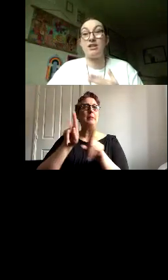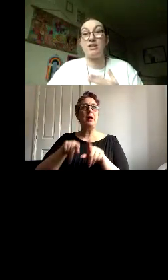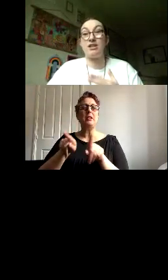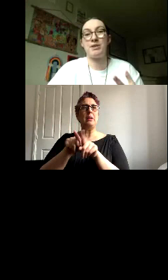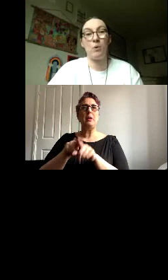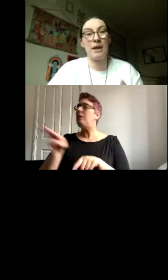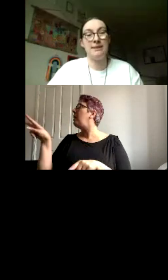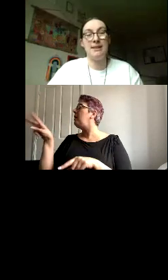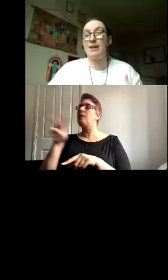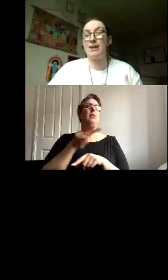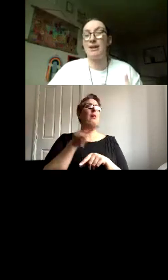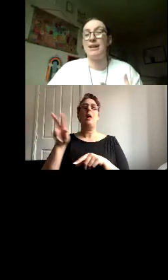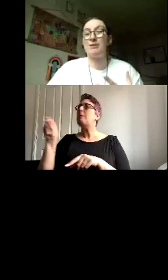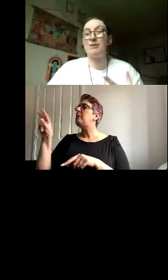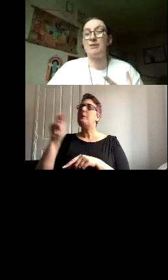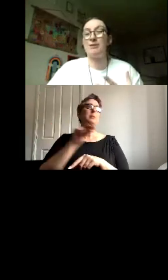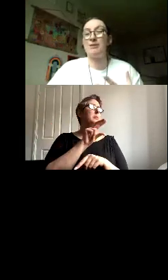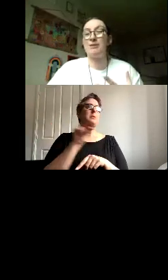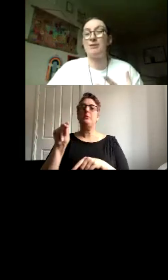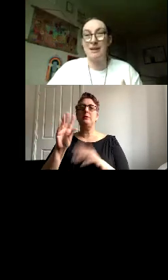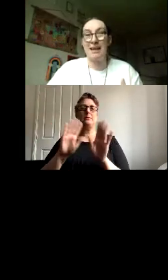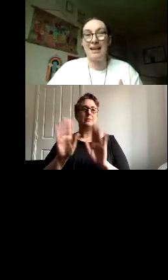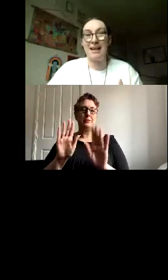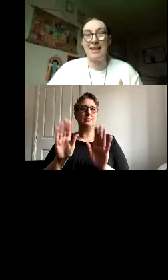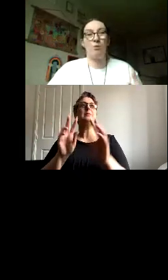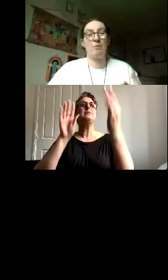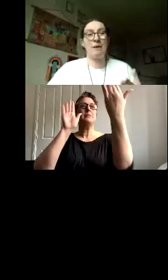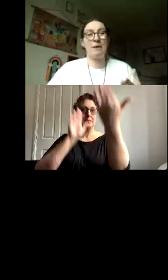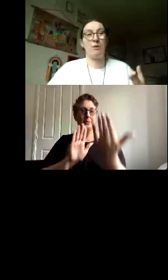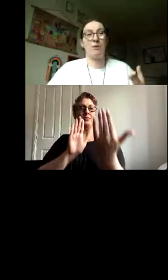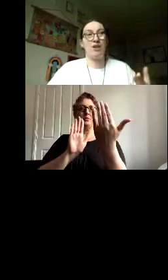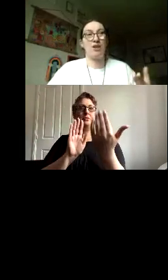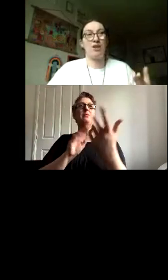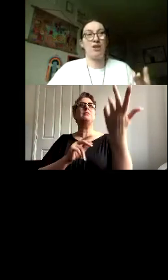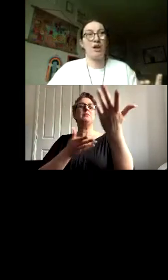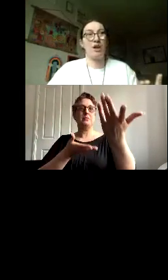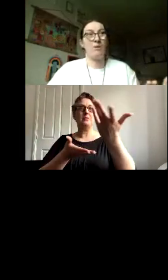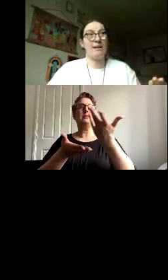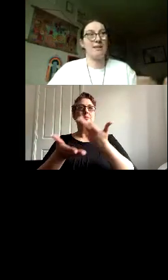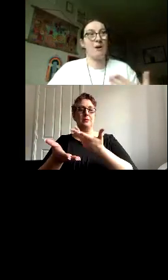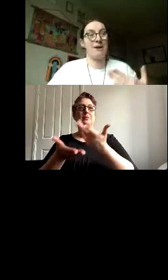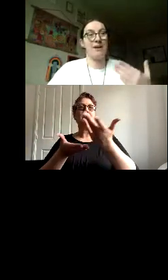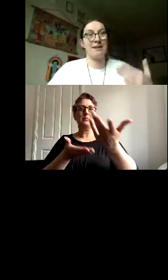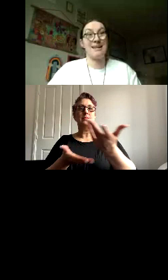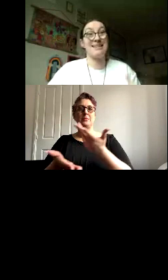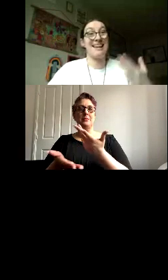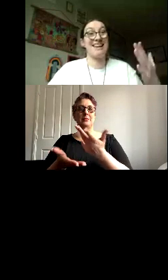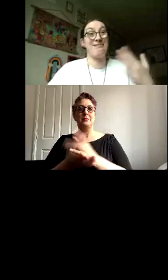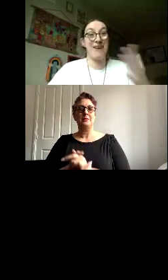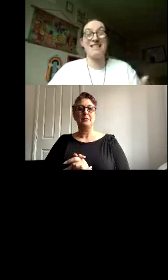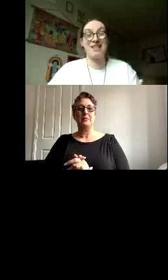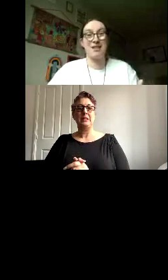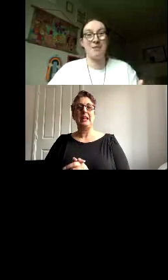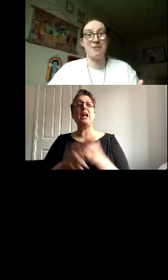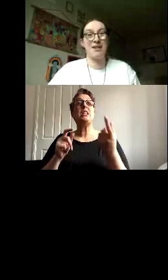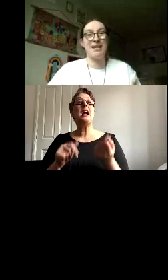talking. I see really, really commonly what people will do is they'll be sitting facing someone